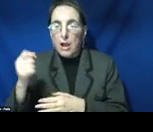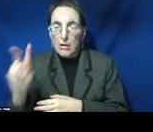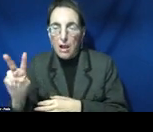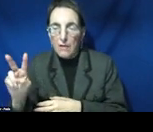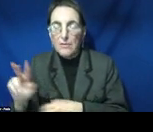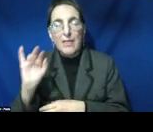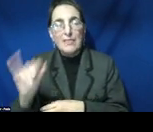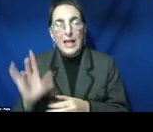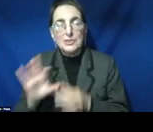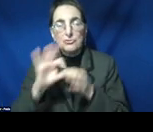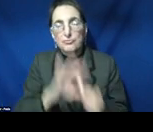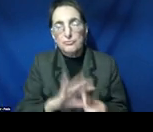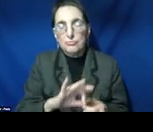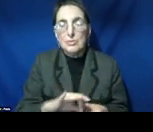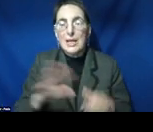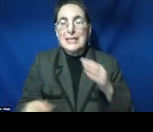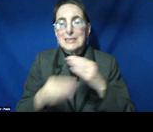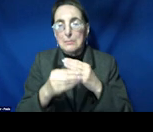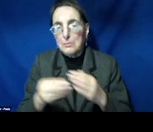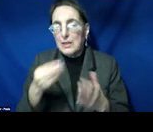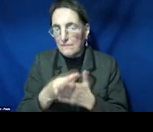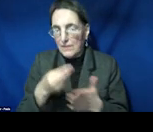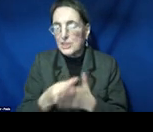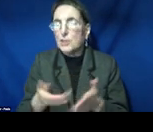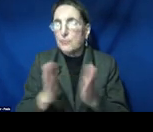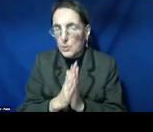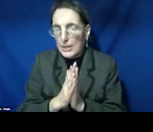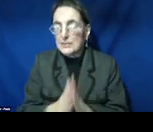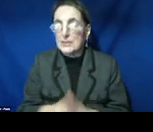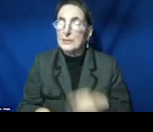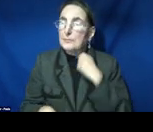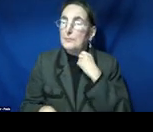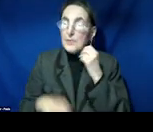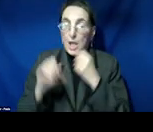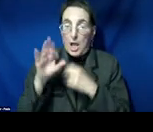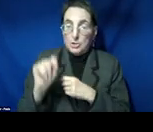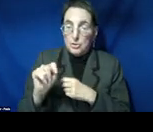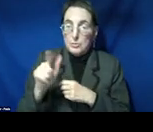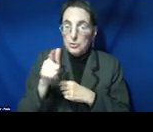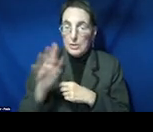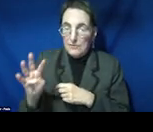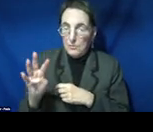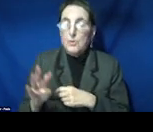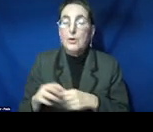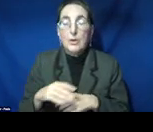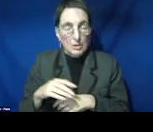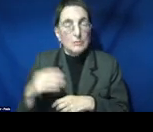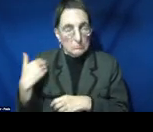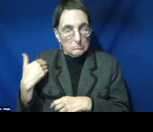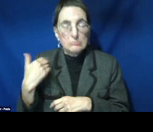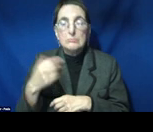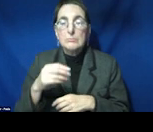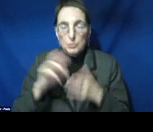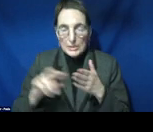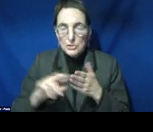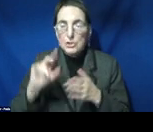do with supplemental funding requests. And as of October 24th, research.gov does